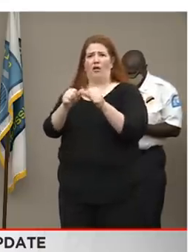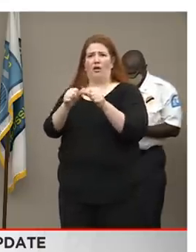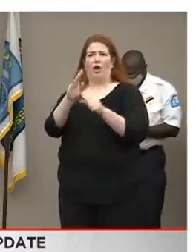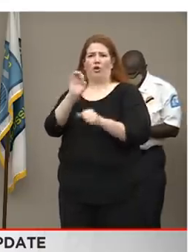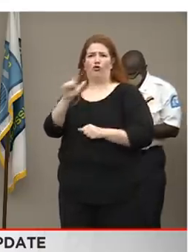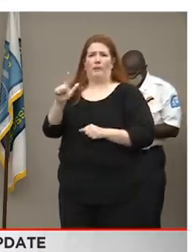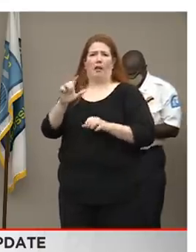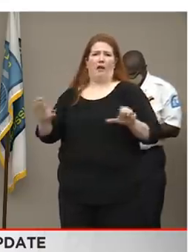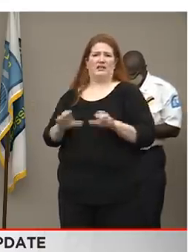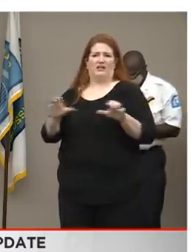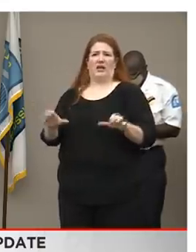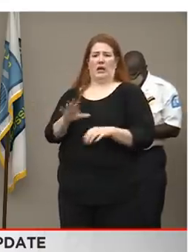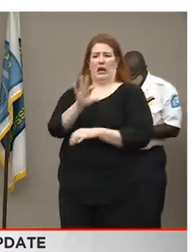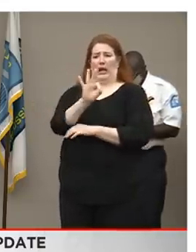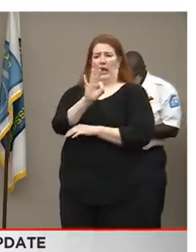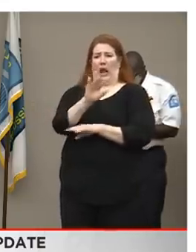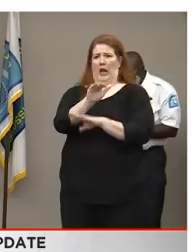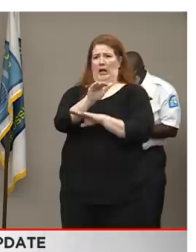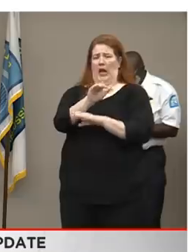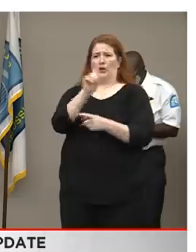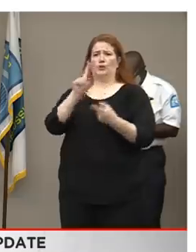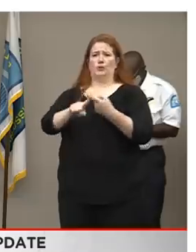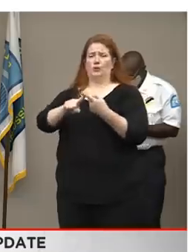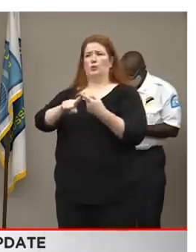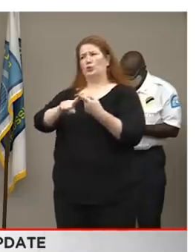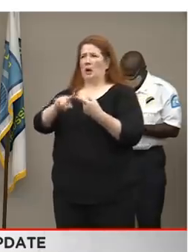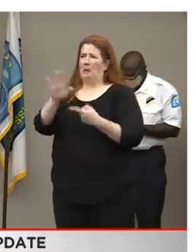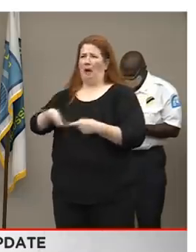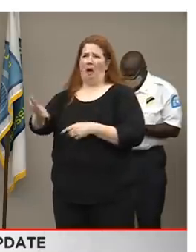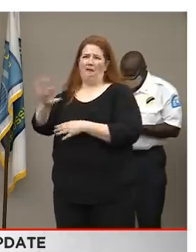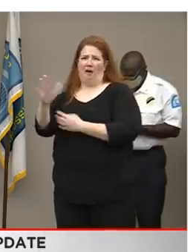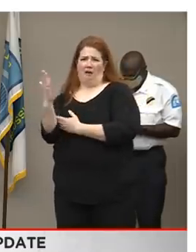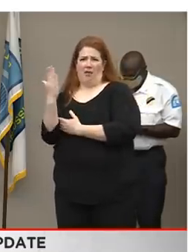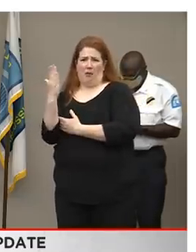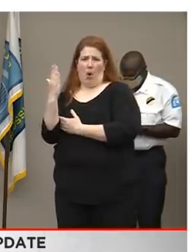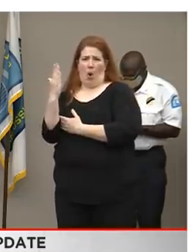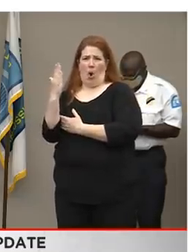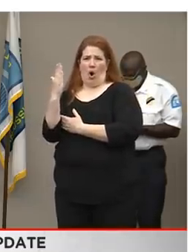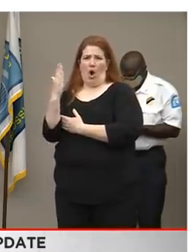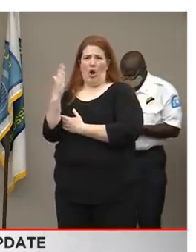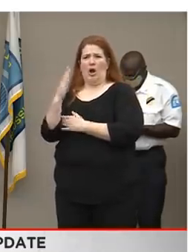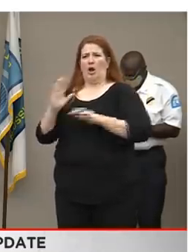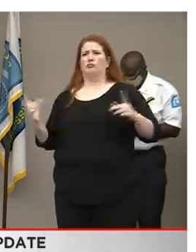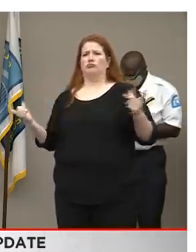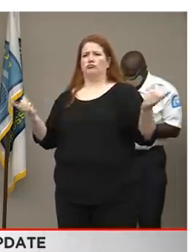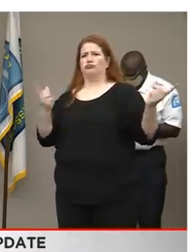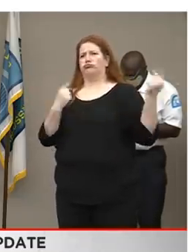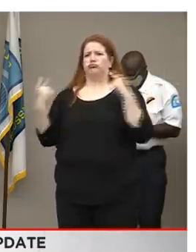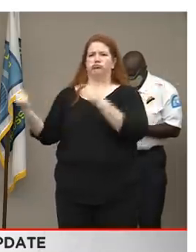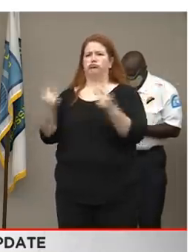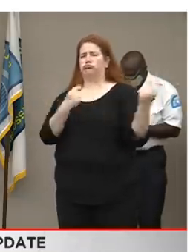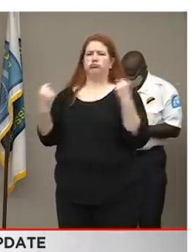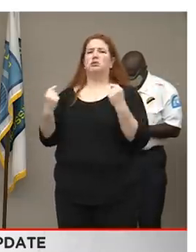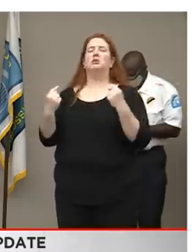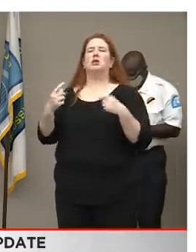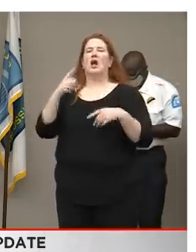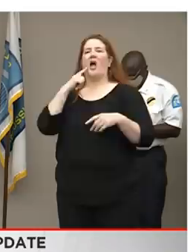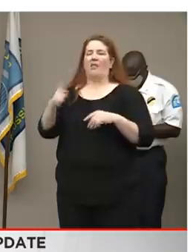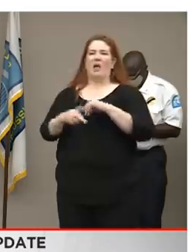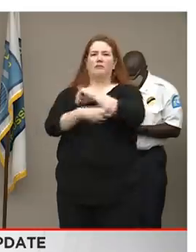getting out of the cities. It was only an hour or so ago. I'm in, I'm in the suburbs of Philly, man.